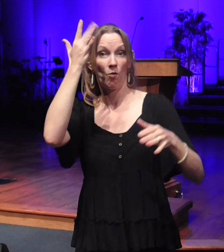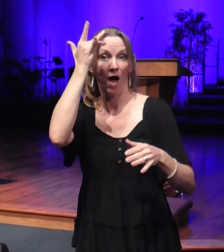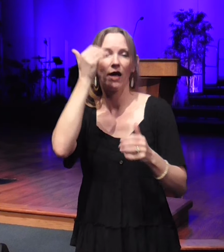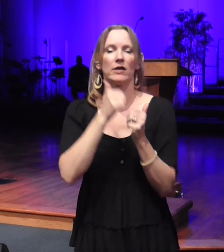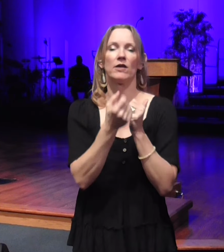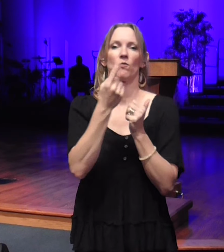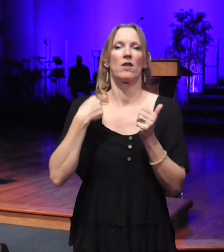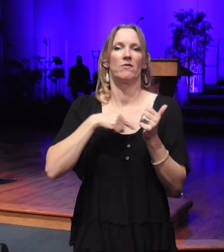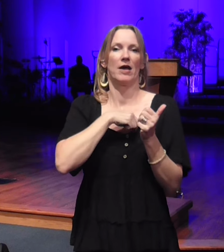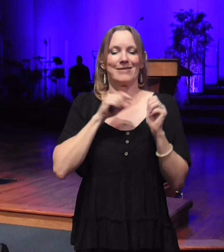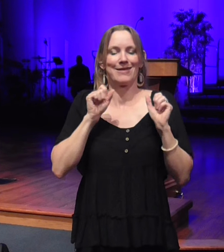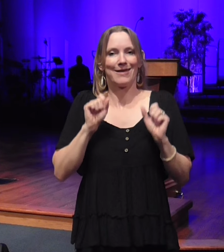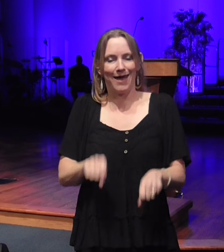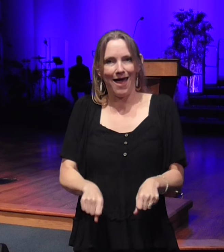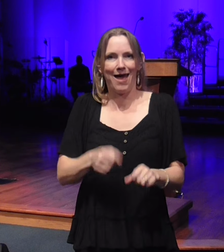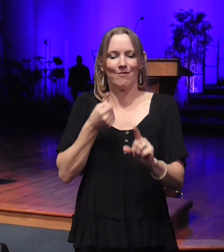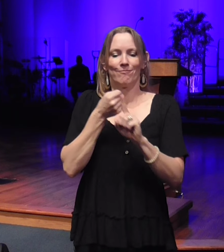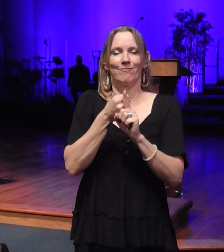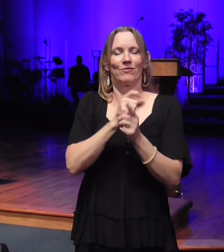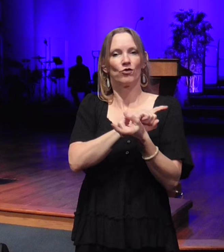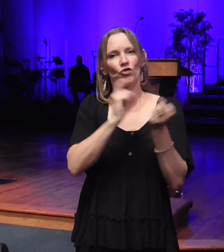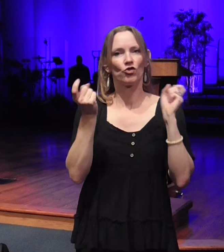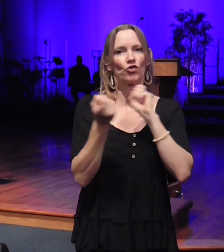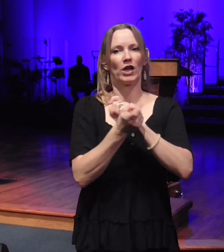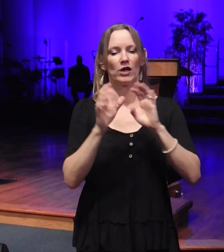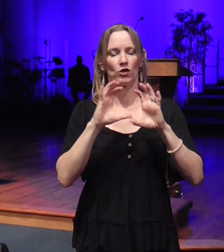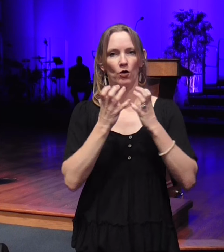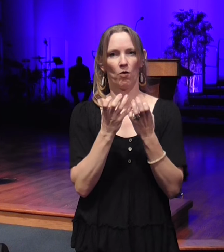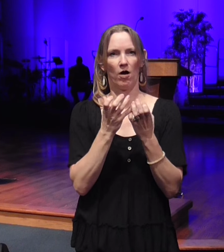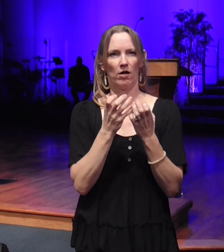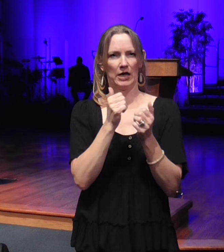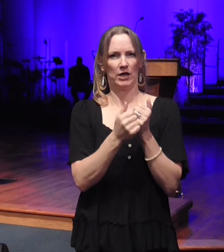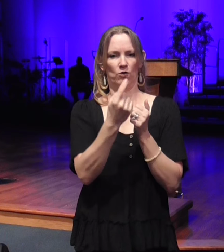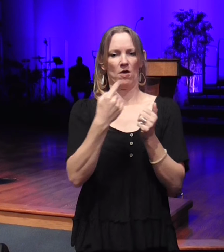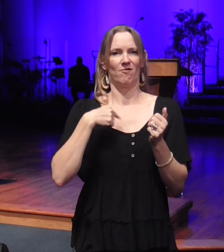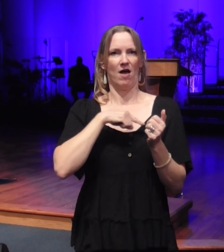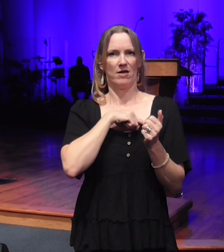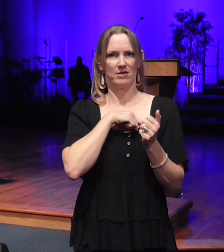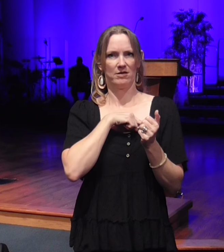us can change the world one at a time.